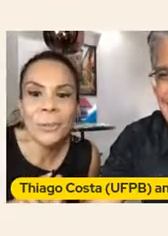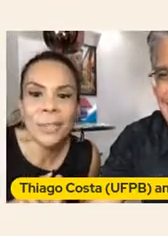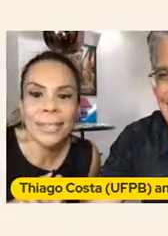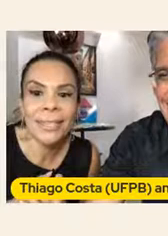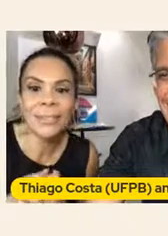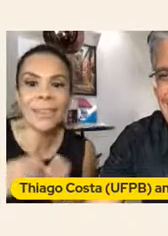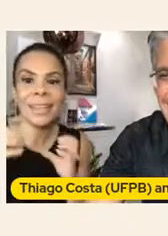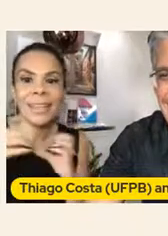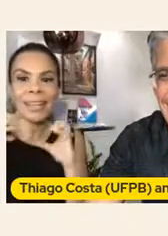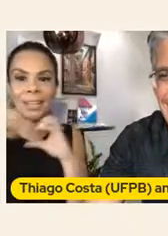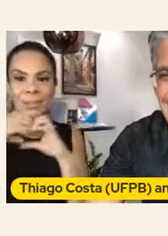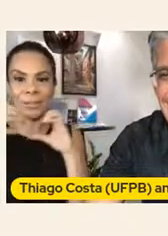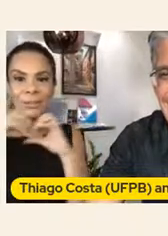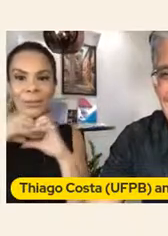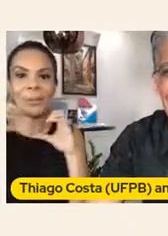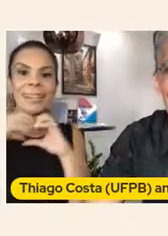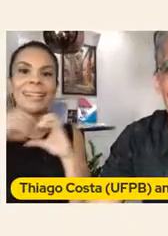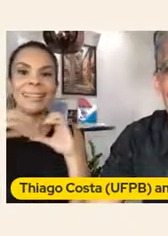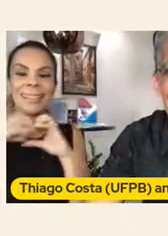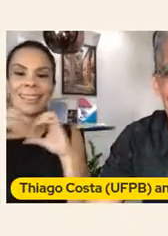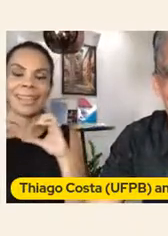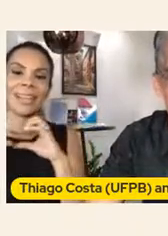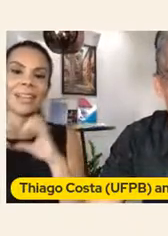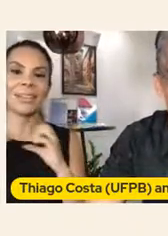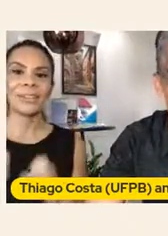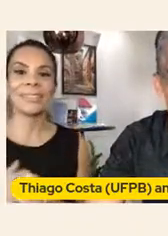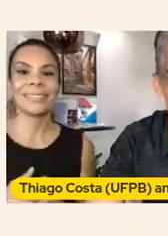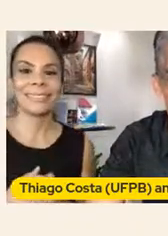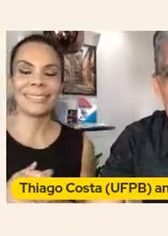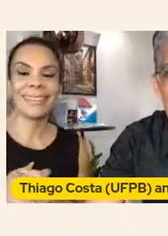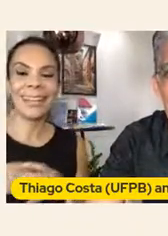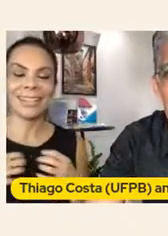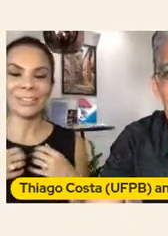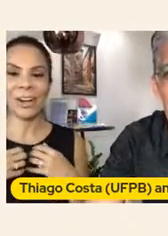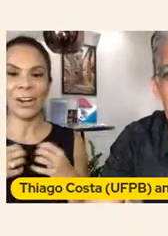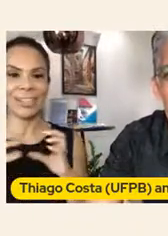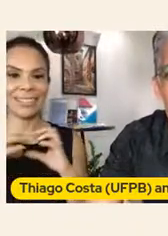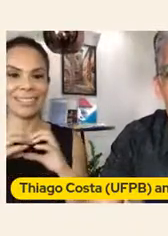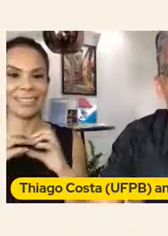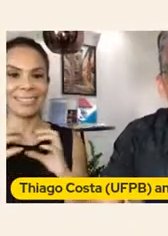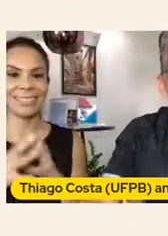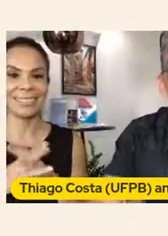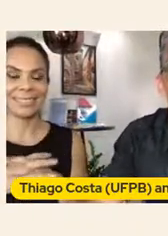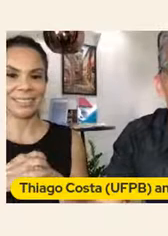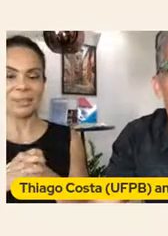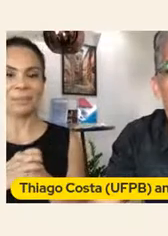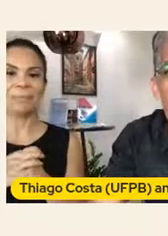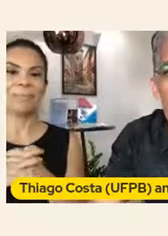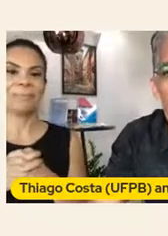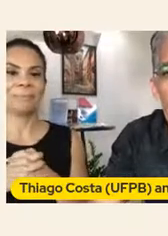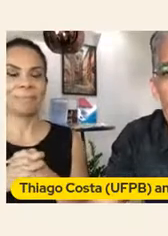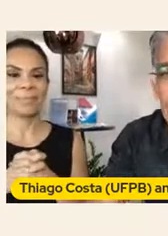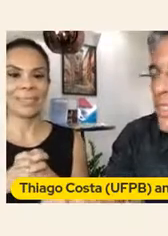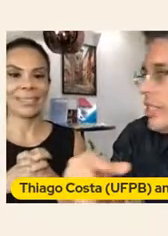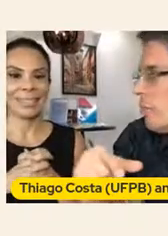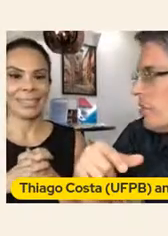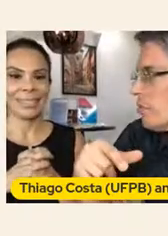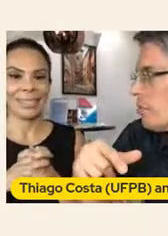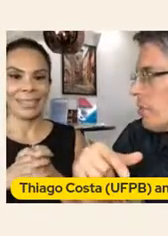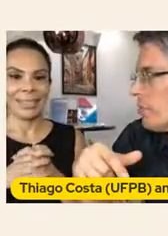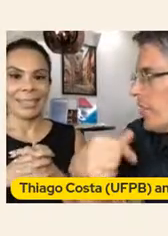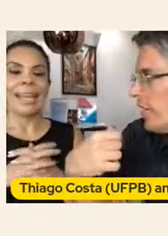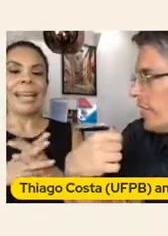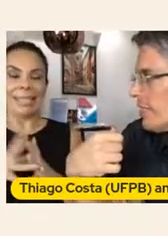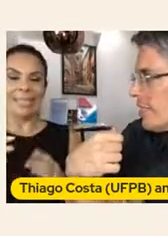Fernando, João, thank you. Luana, thank you. I love hearts. So the 4 first